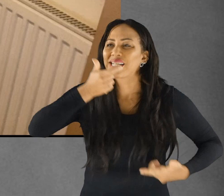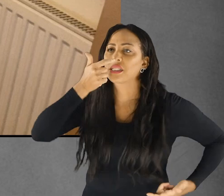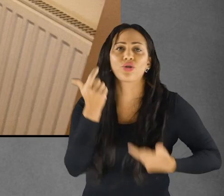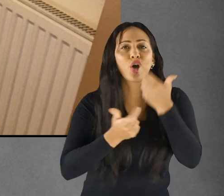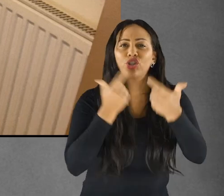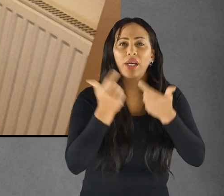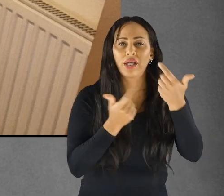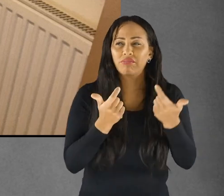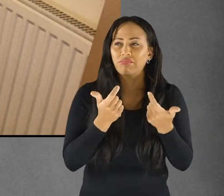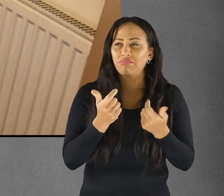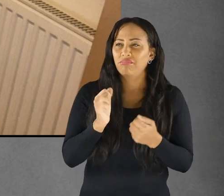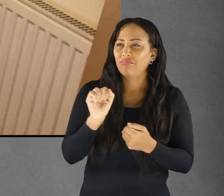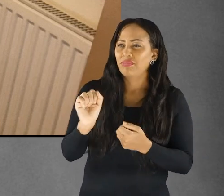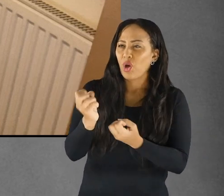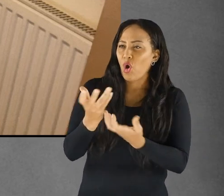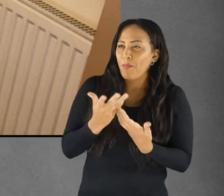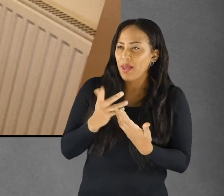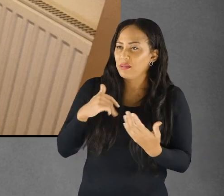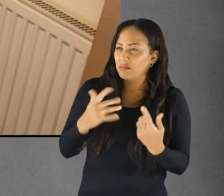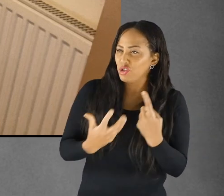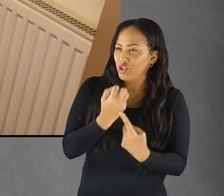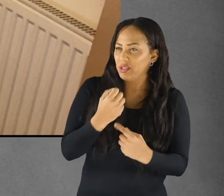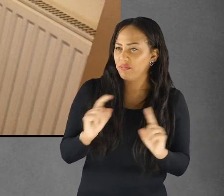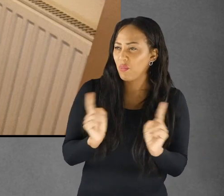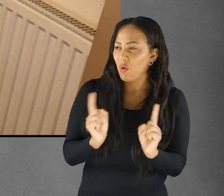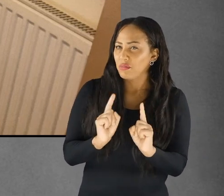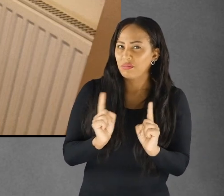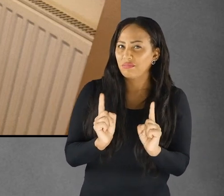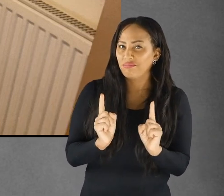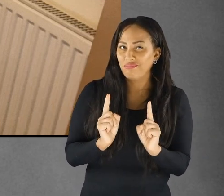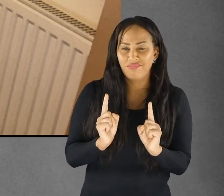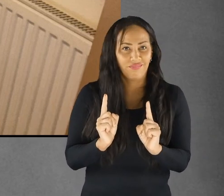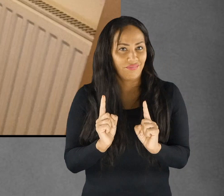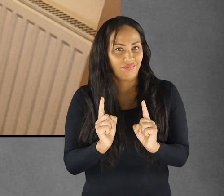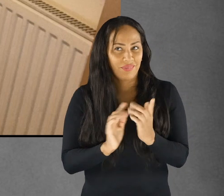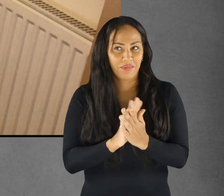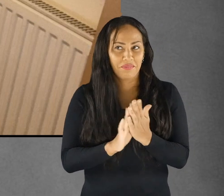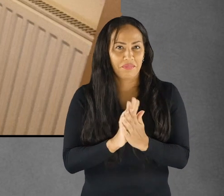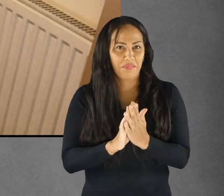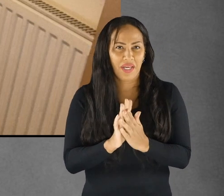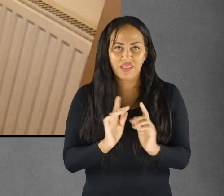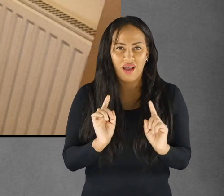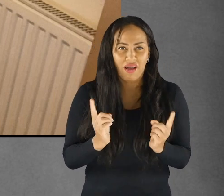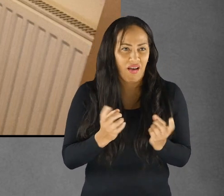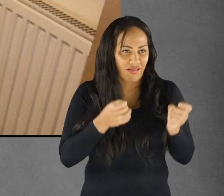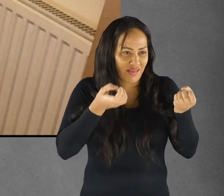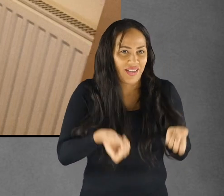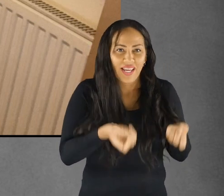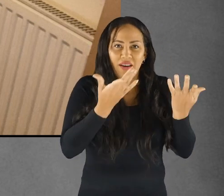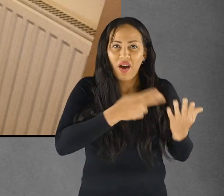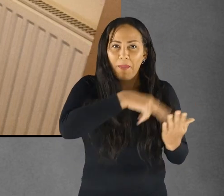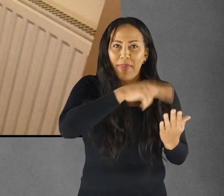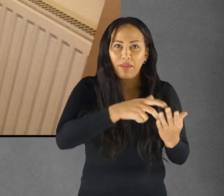searching. I'm not sure what the comment was meant to achieve, as there was little chance of me downing